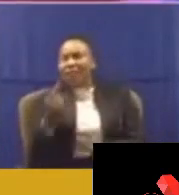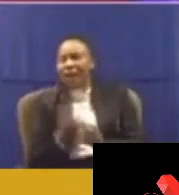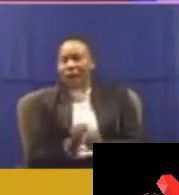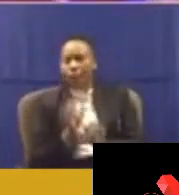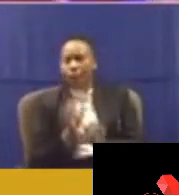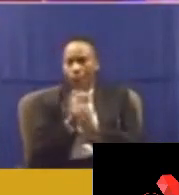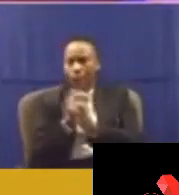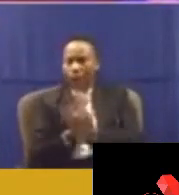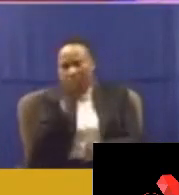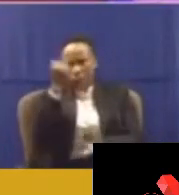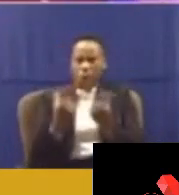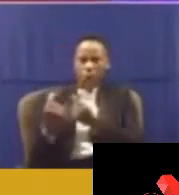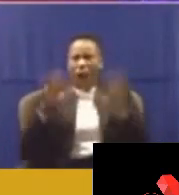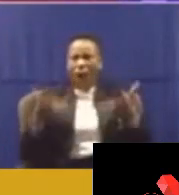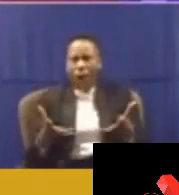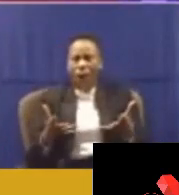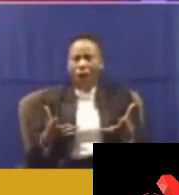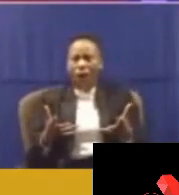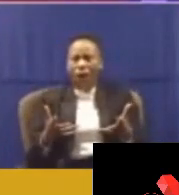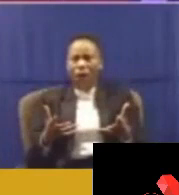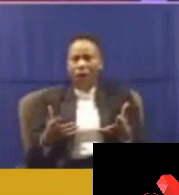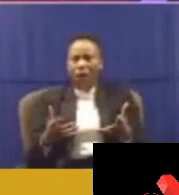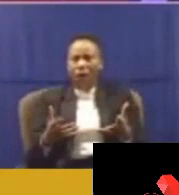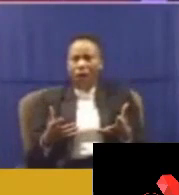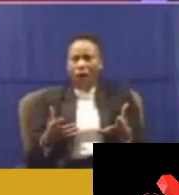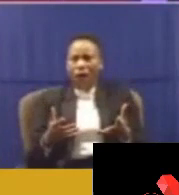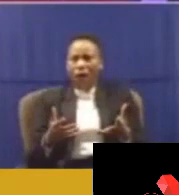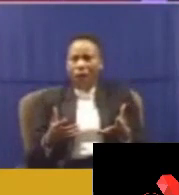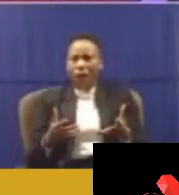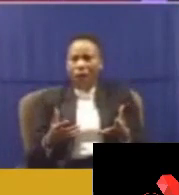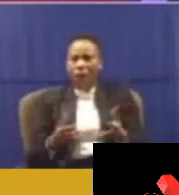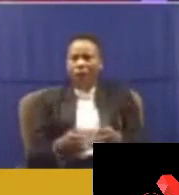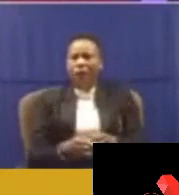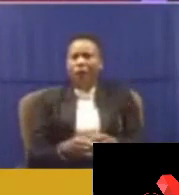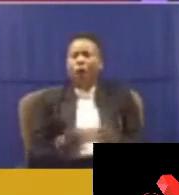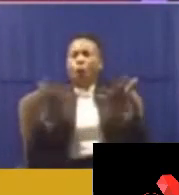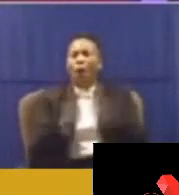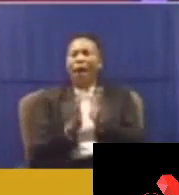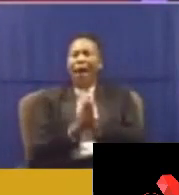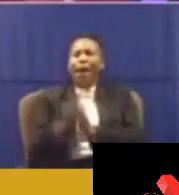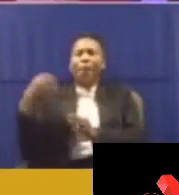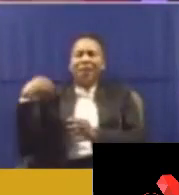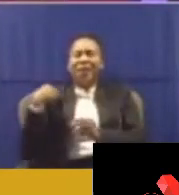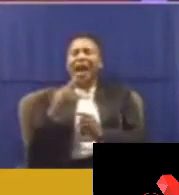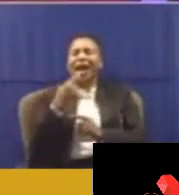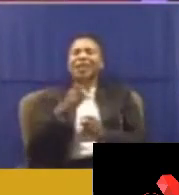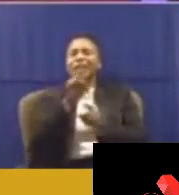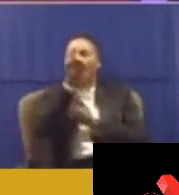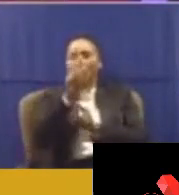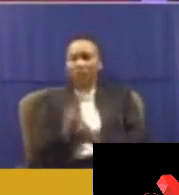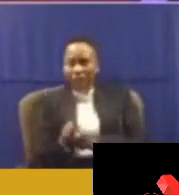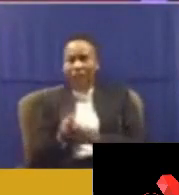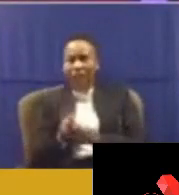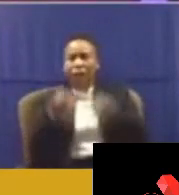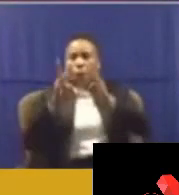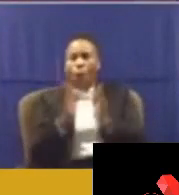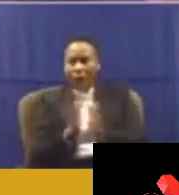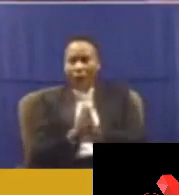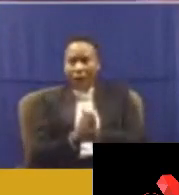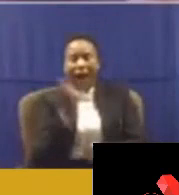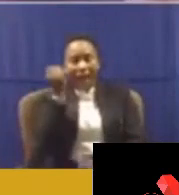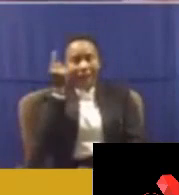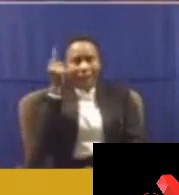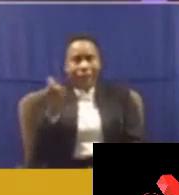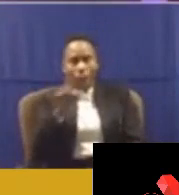you're going to do it, because we've had instances in the House where a minister will answer a question the way they